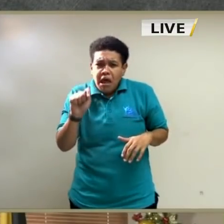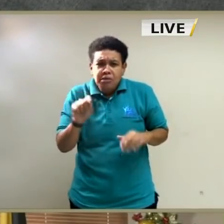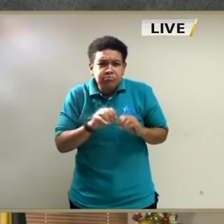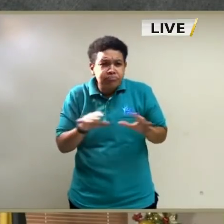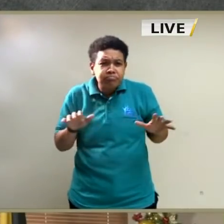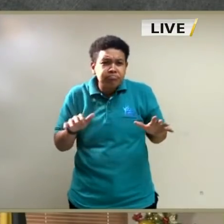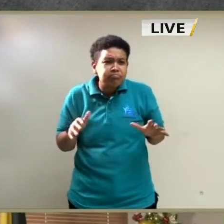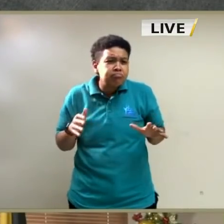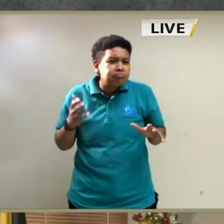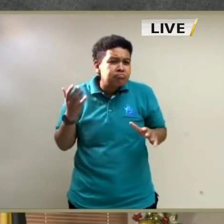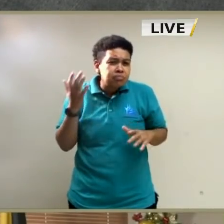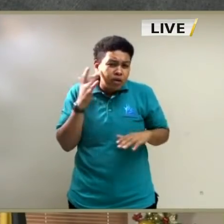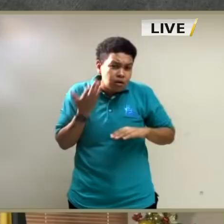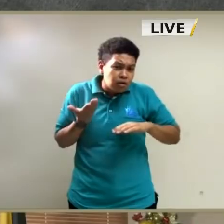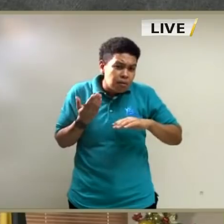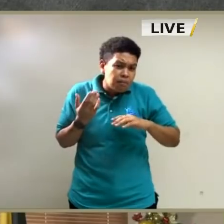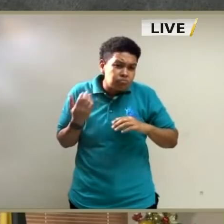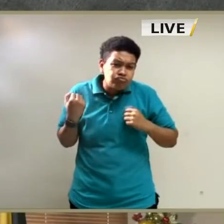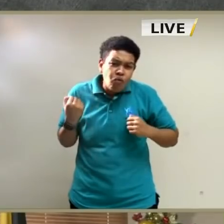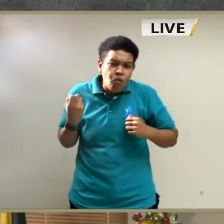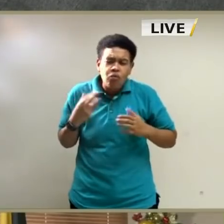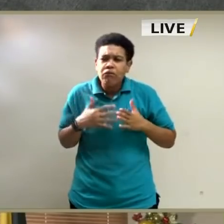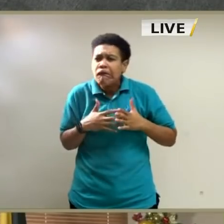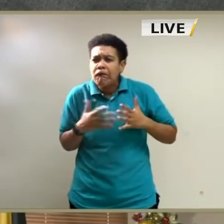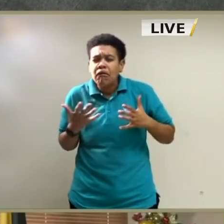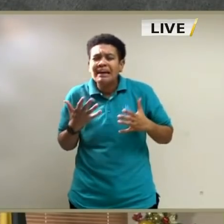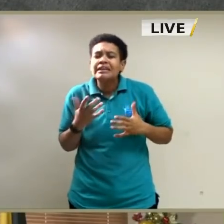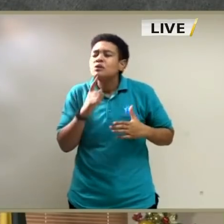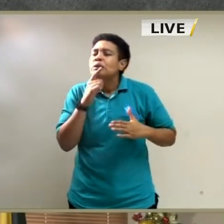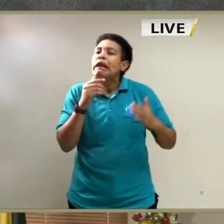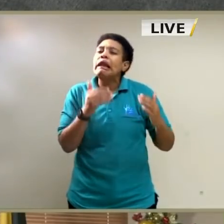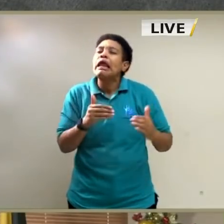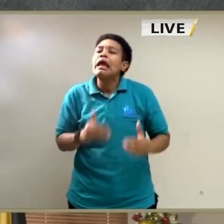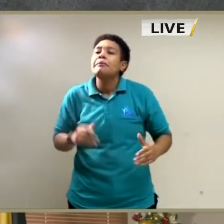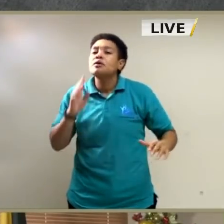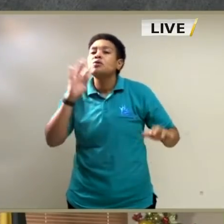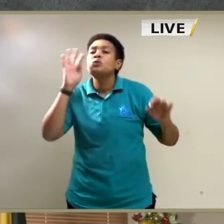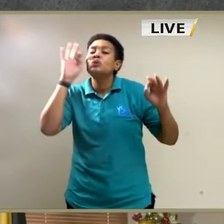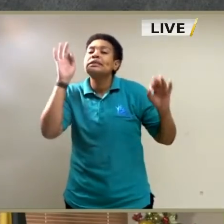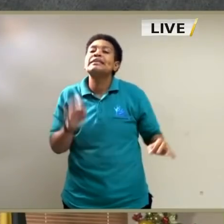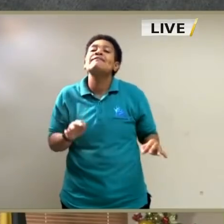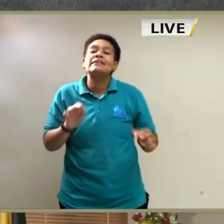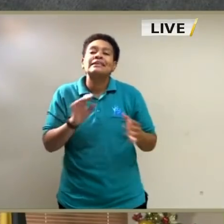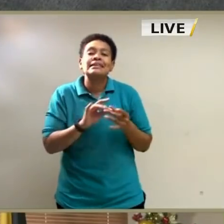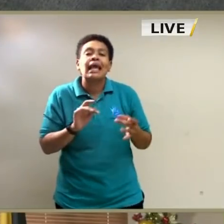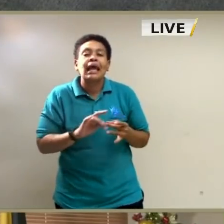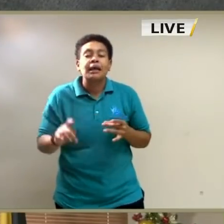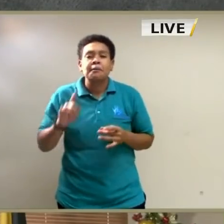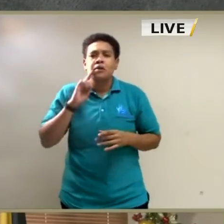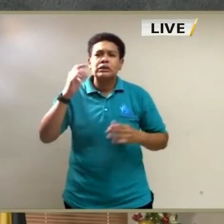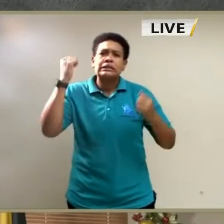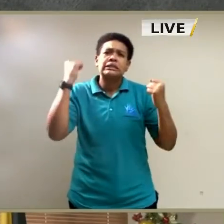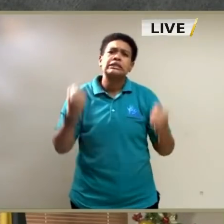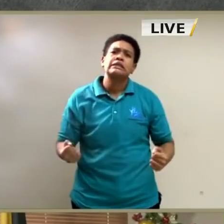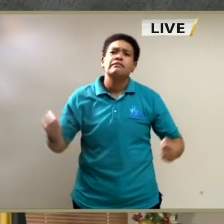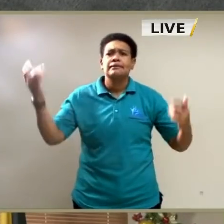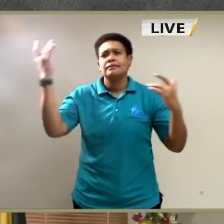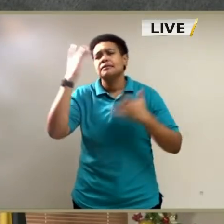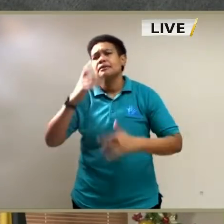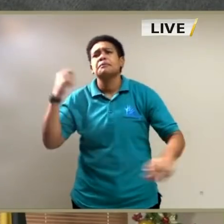be to make a definitive statement on the clinical severity related to